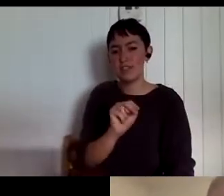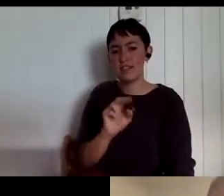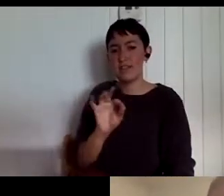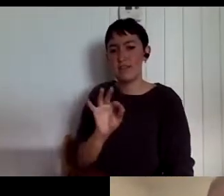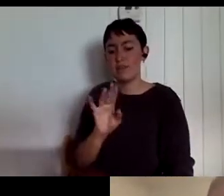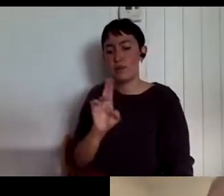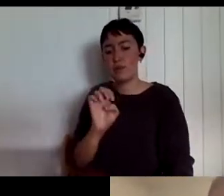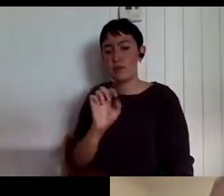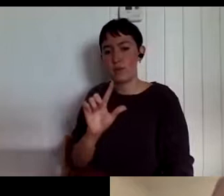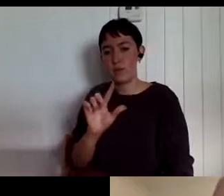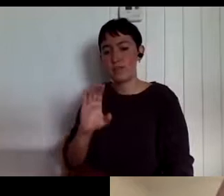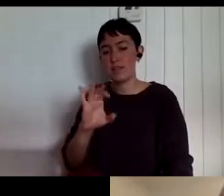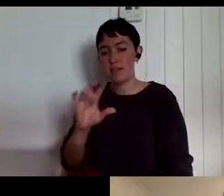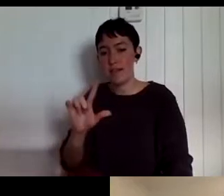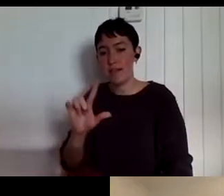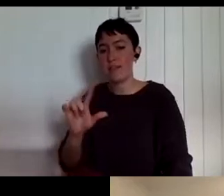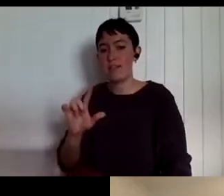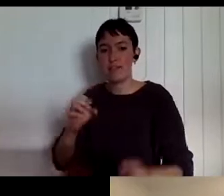vehicles?